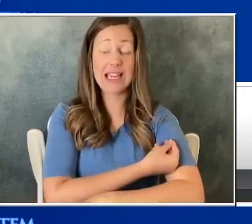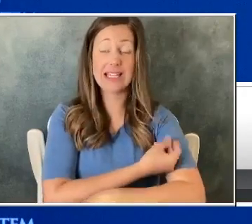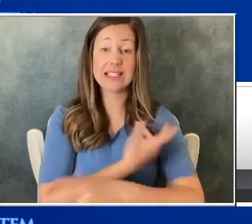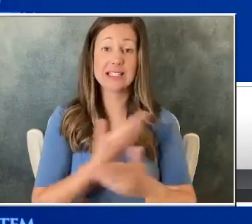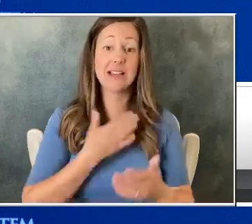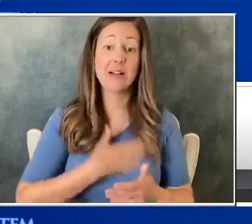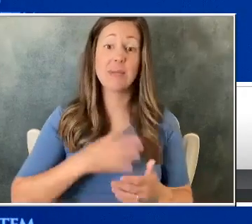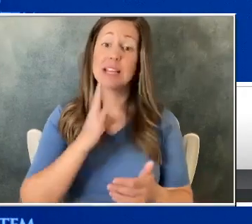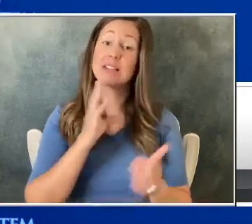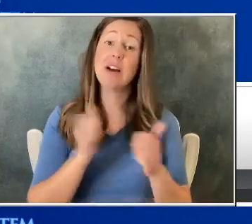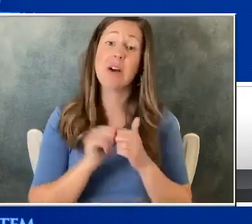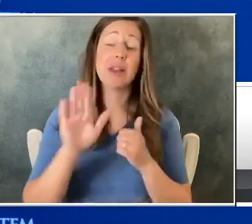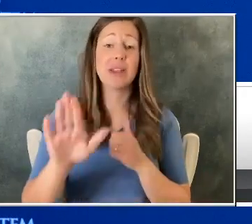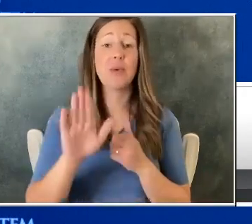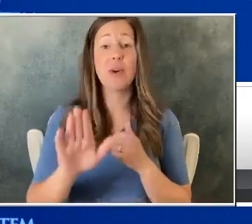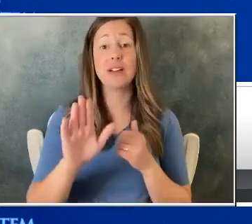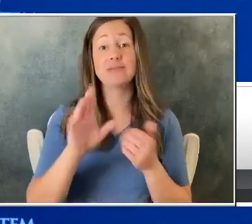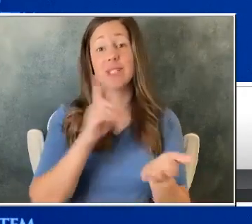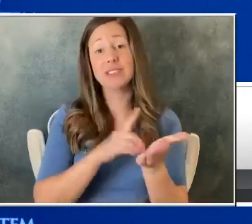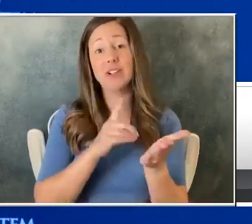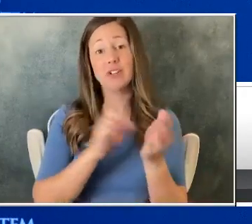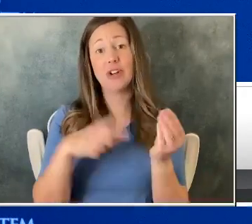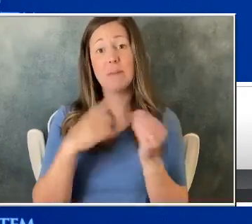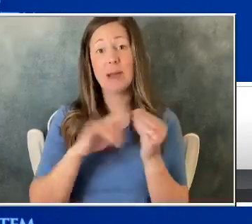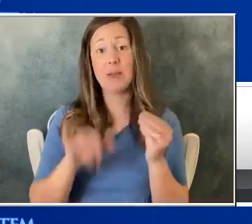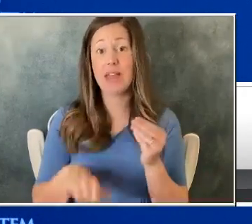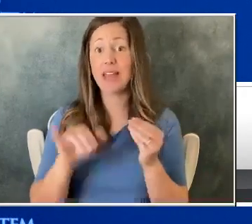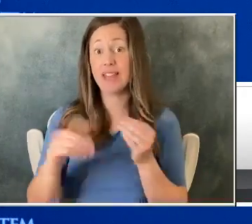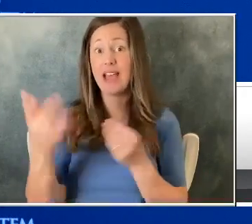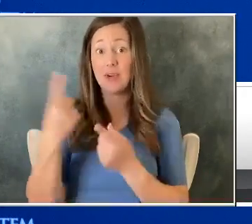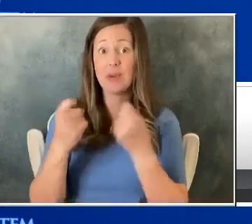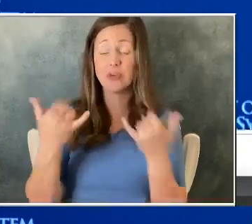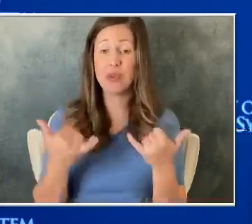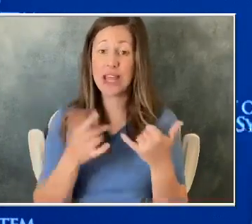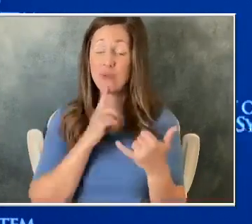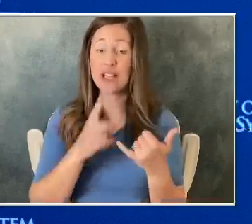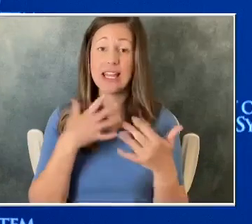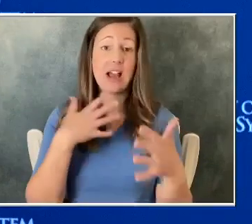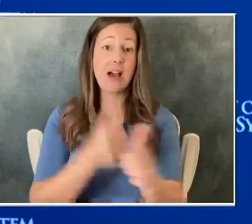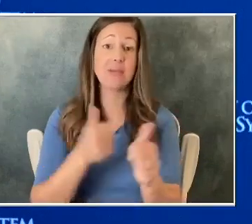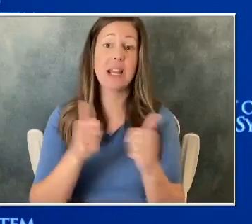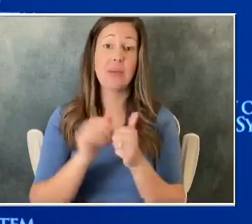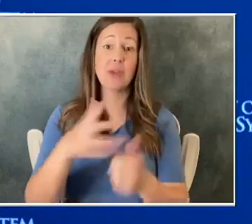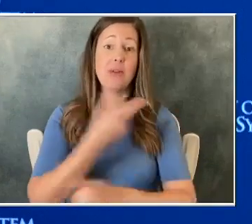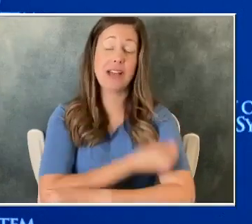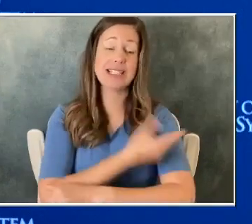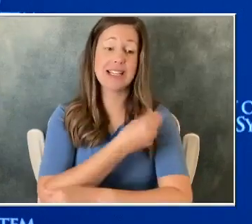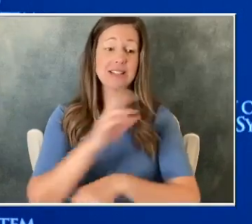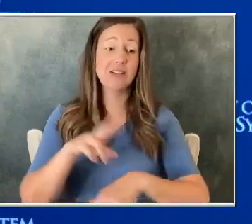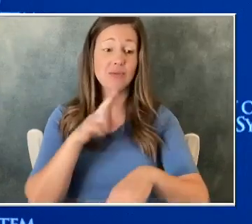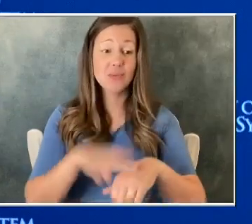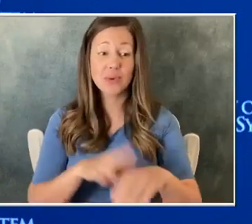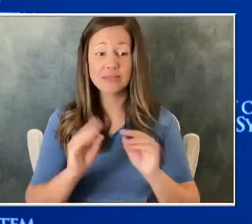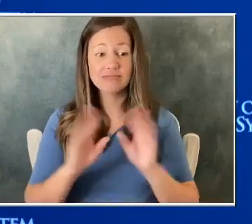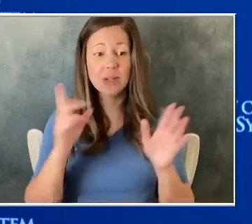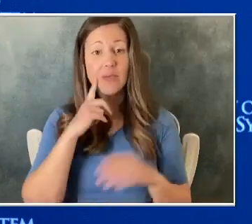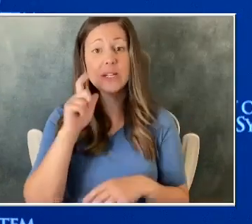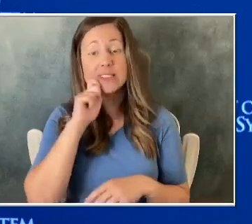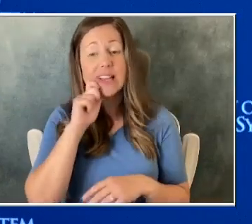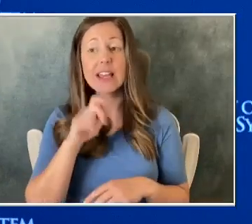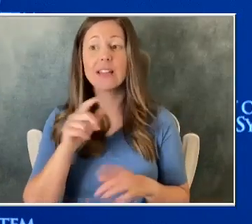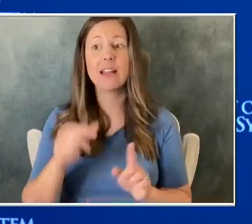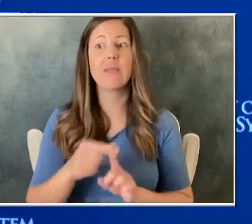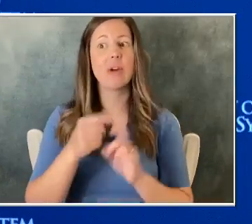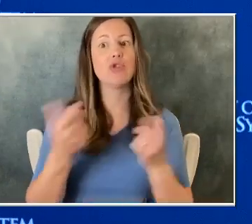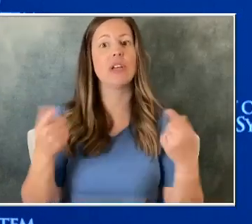with your medical providers. We had that question today. Be up to date with your vaccines. And of course, obviously for the skin, especially during this time